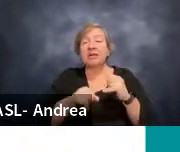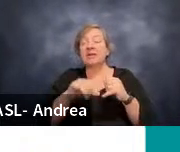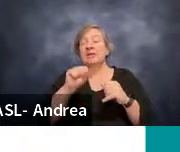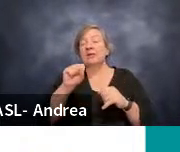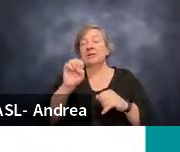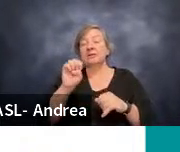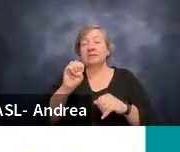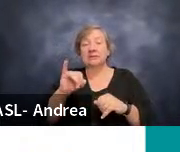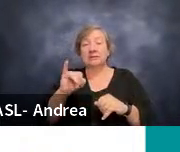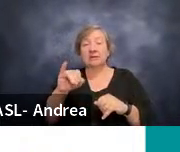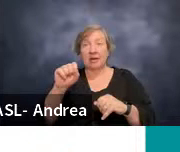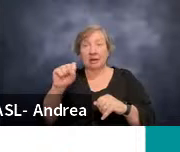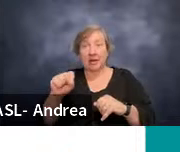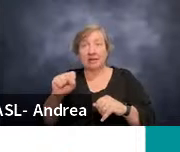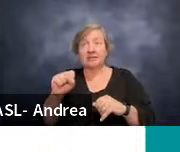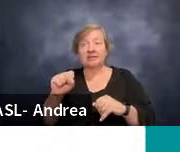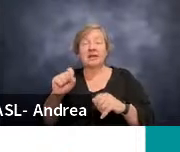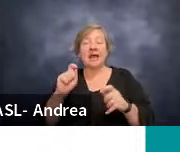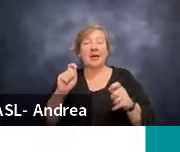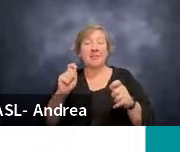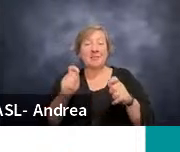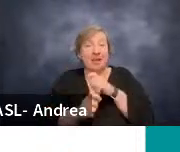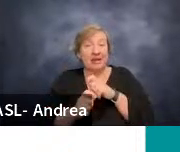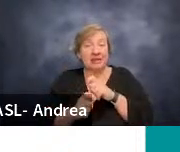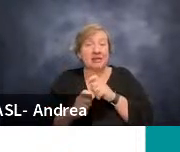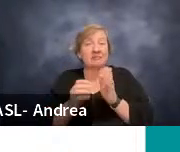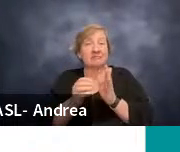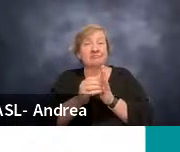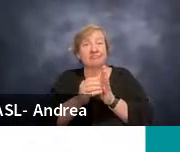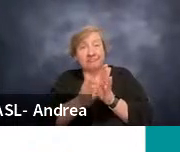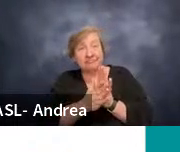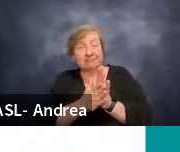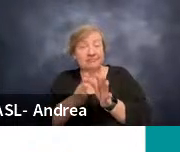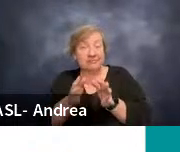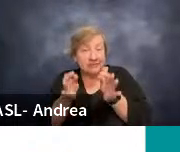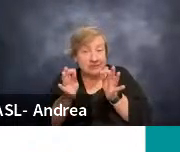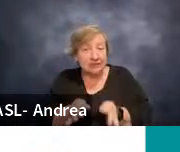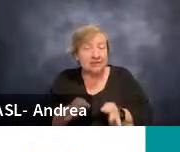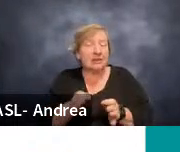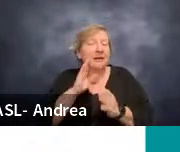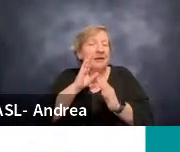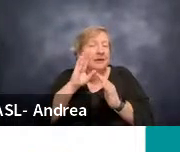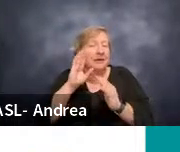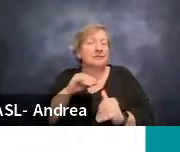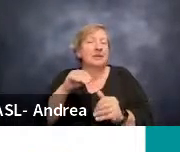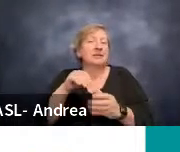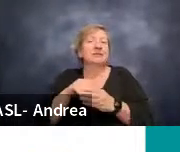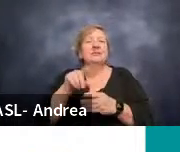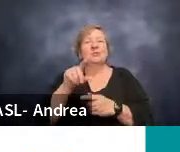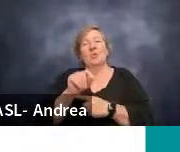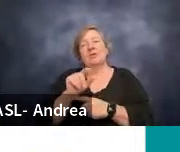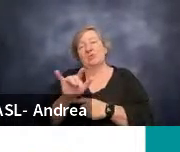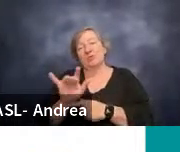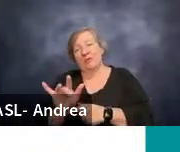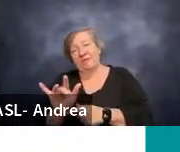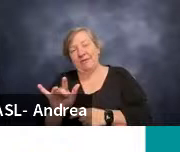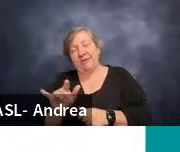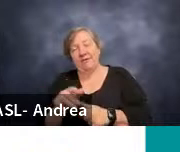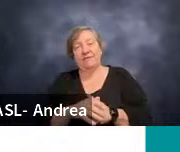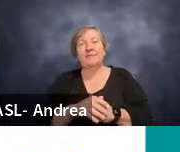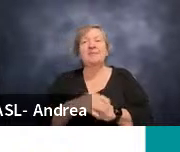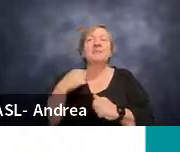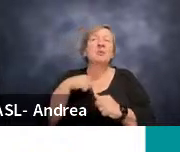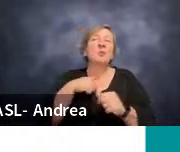impact statement and amended record of decision are anticipated in 2025. And we're planning